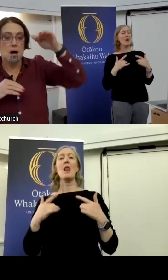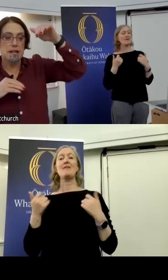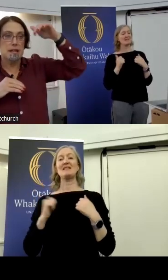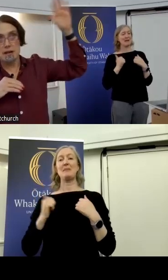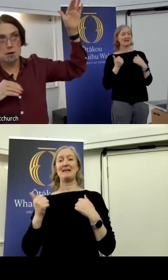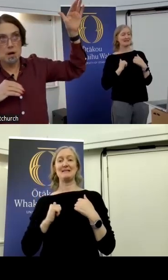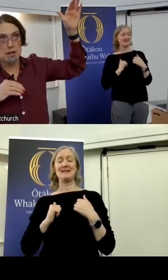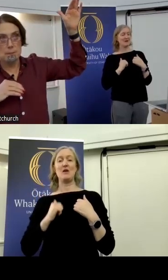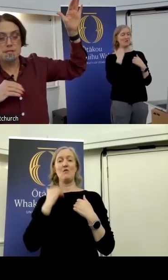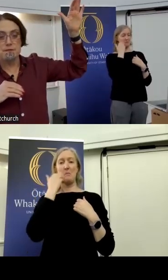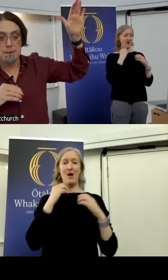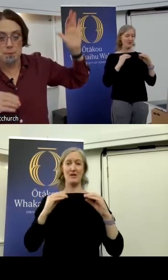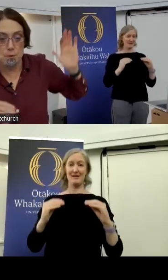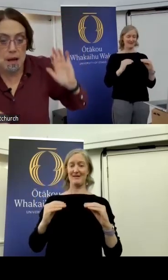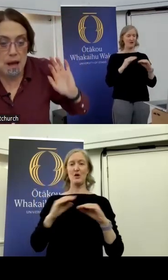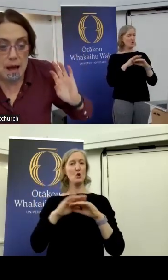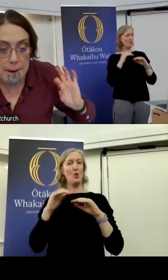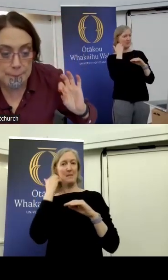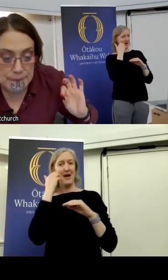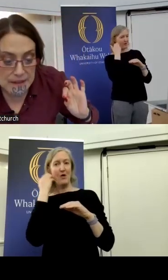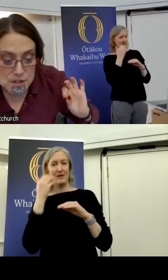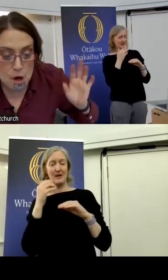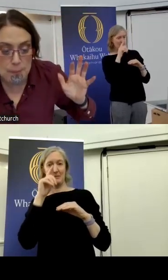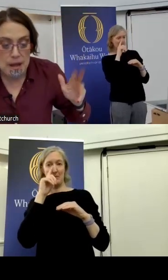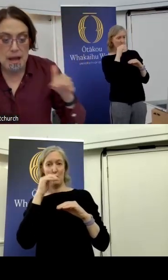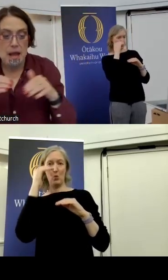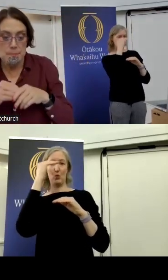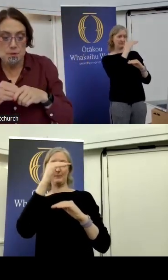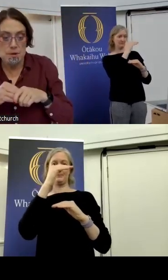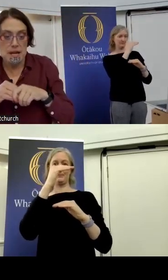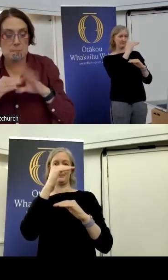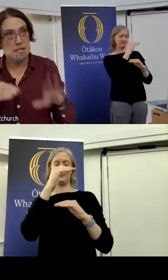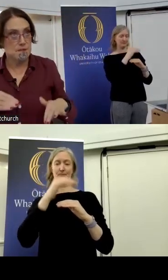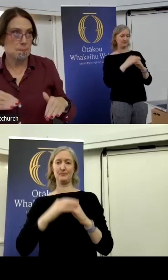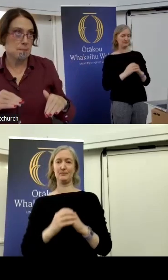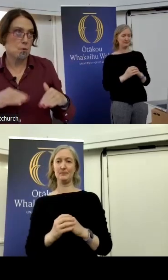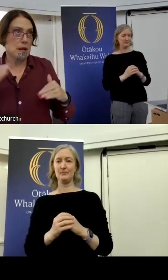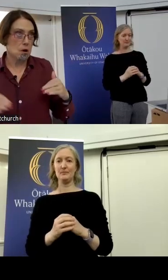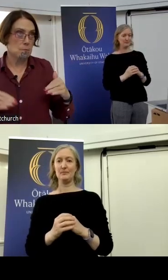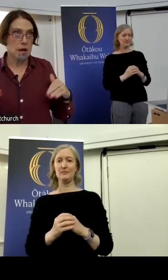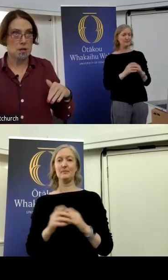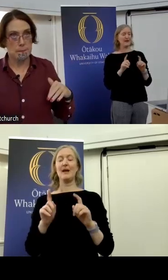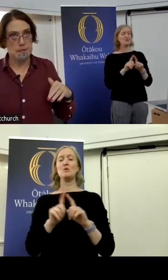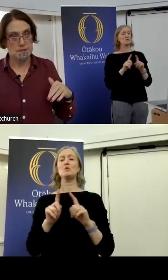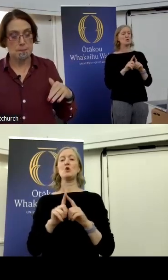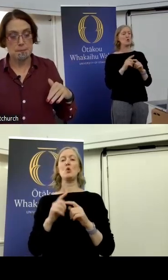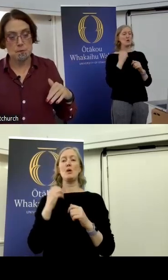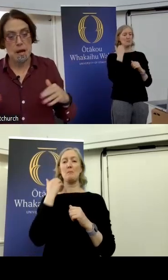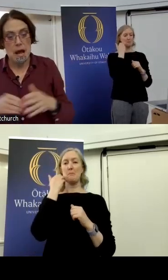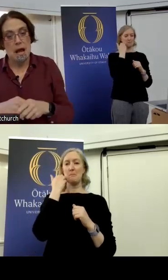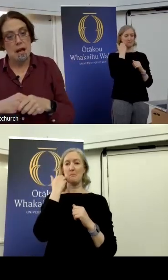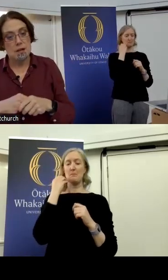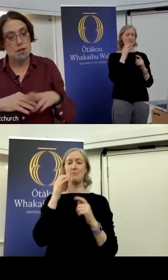between Māori and non-Māori, non-Pacific people at the top, and between Pacific people and non-Māori, non-Pacific